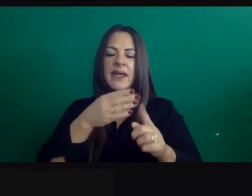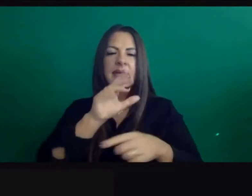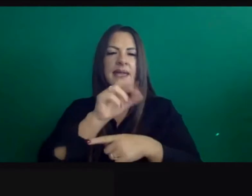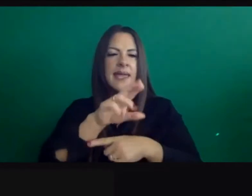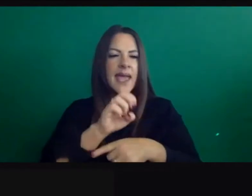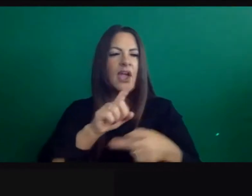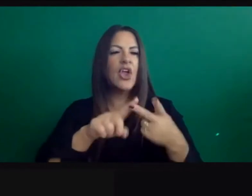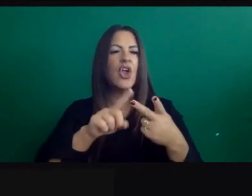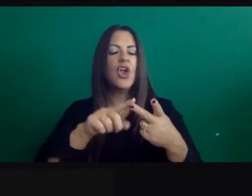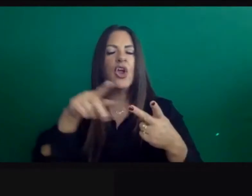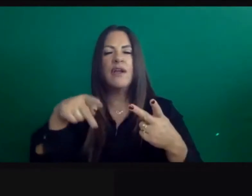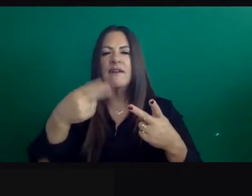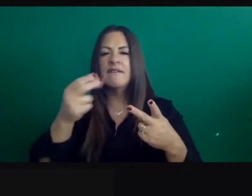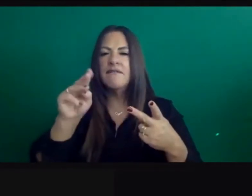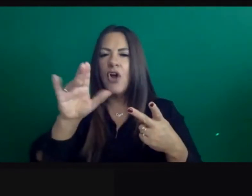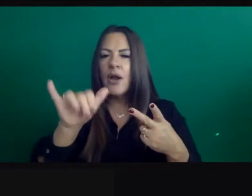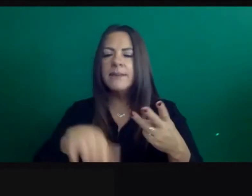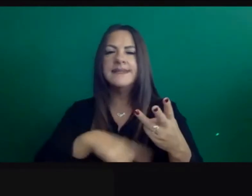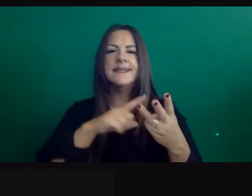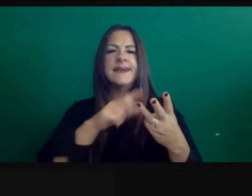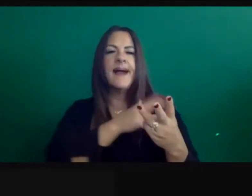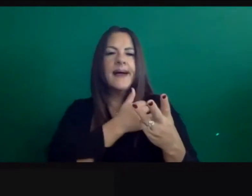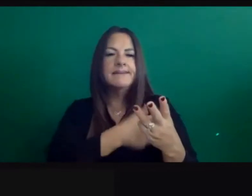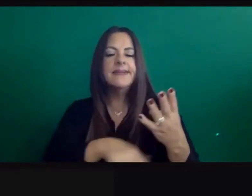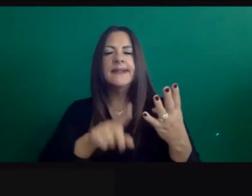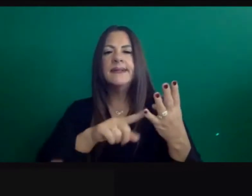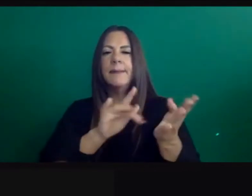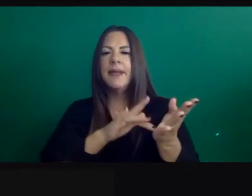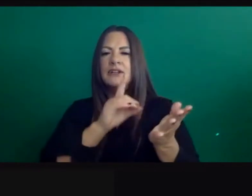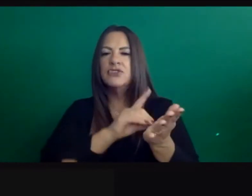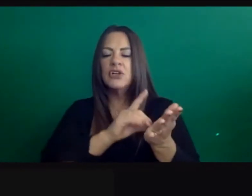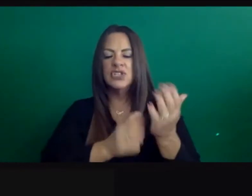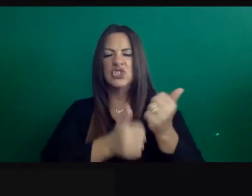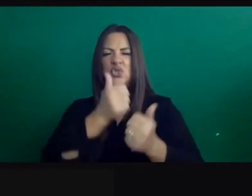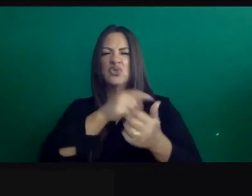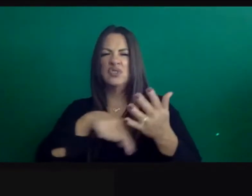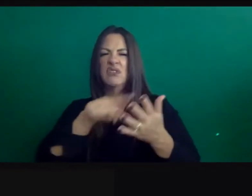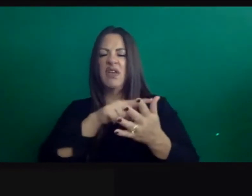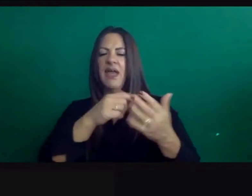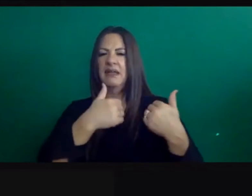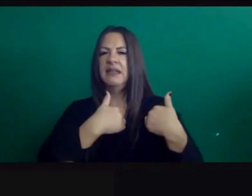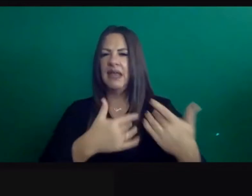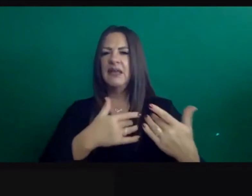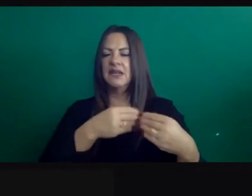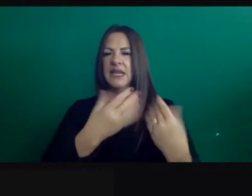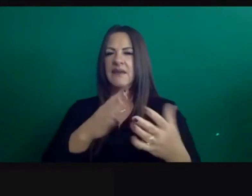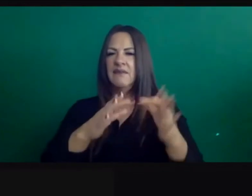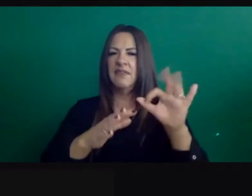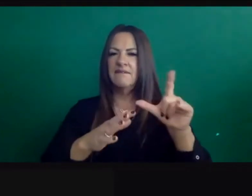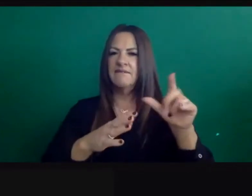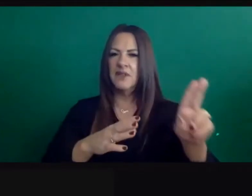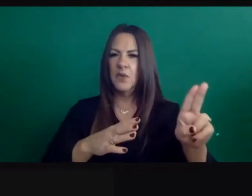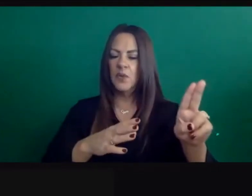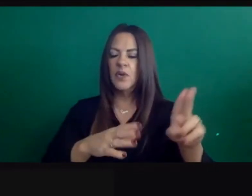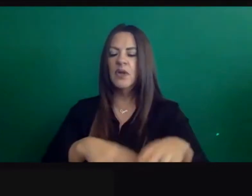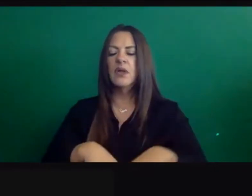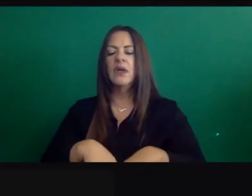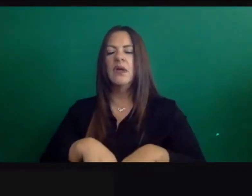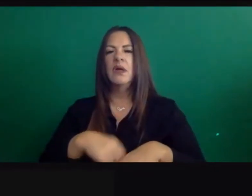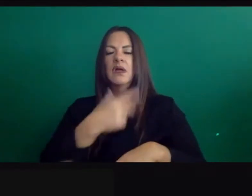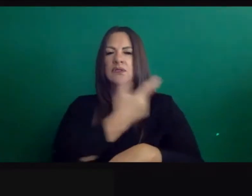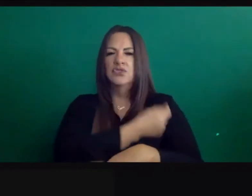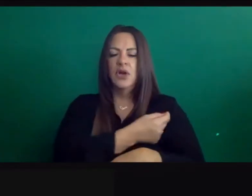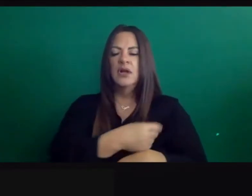systems, pharmacies, for example. So the need to get accurate and complete information to